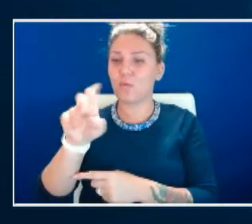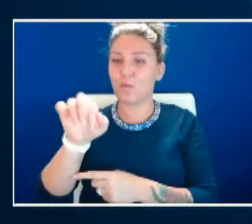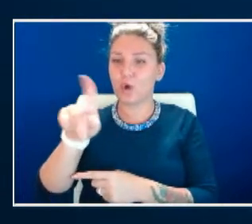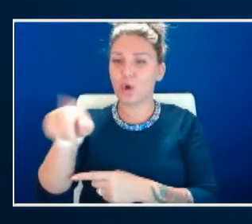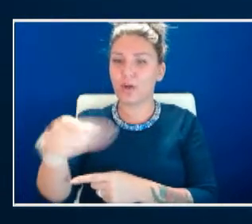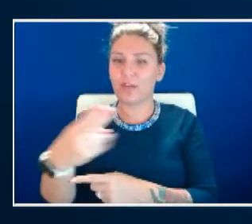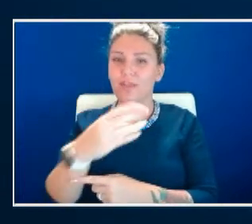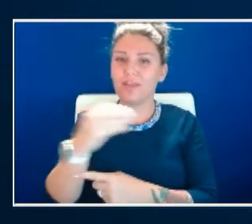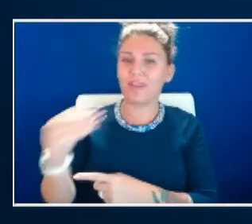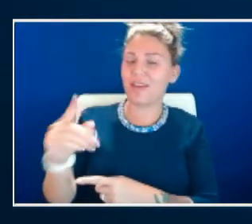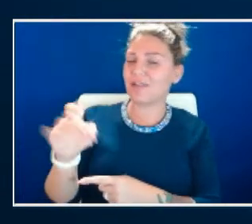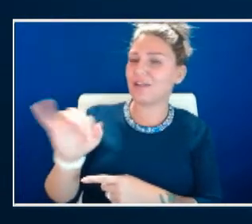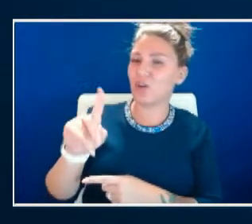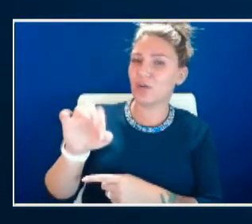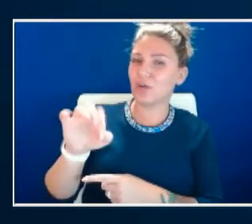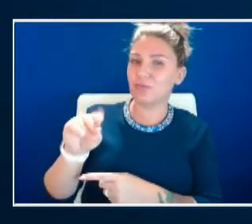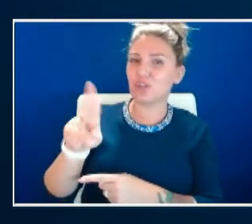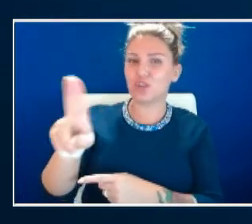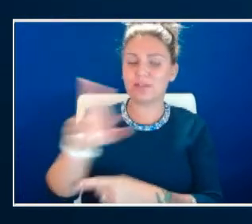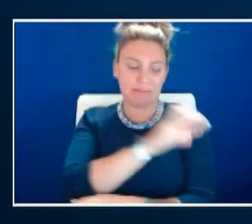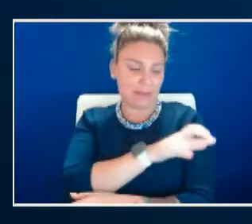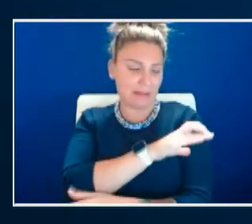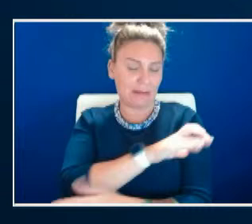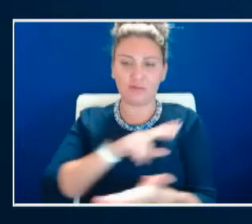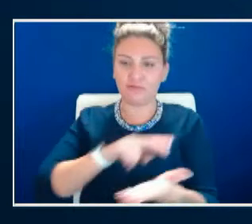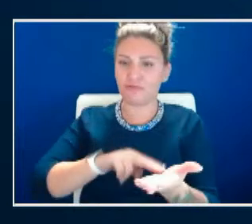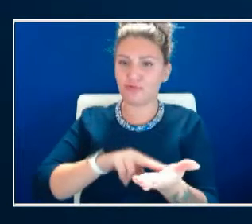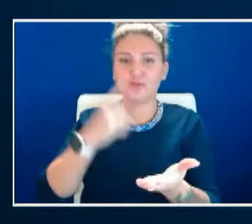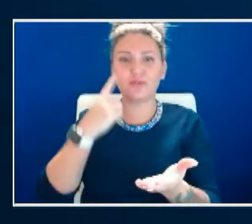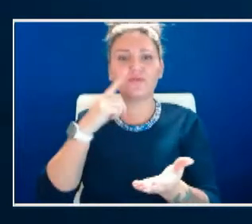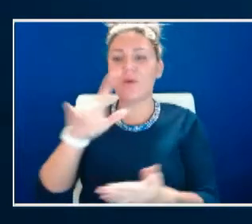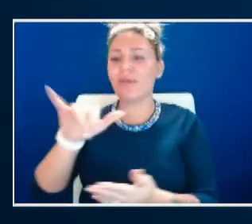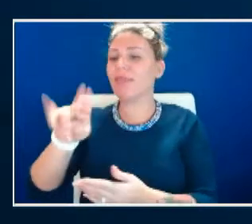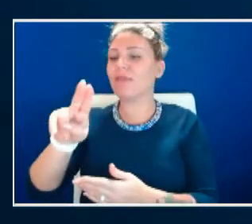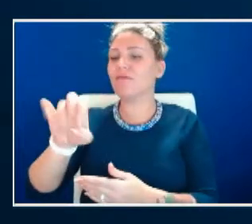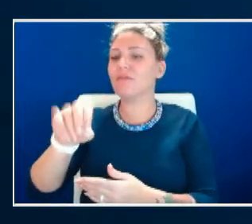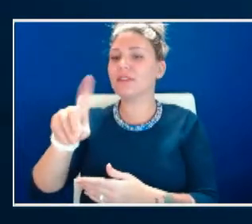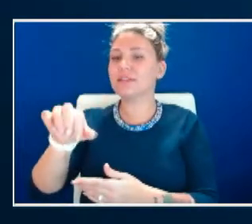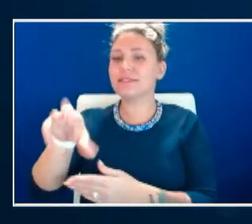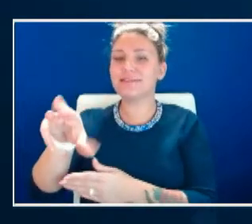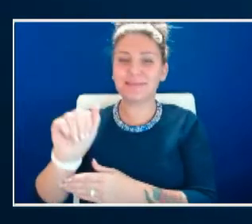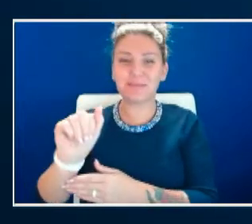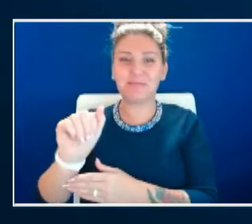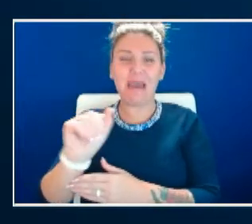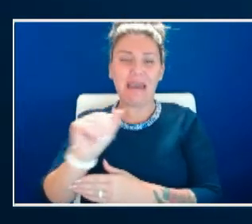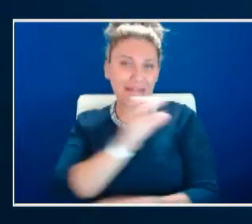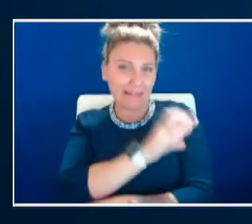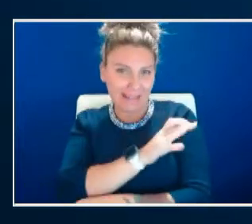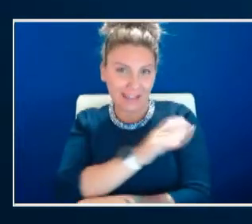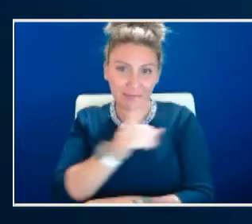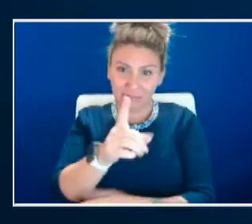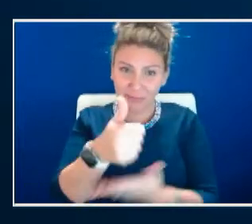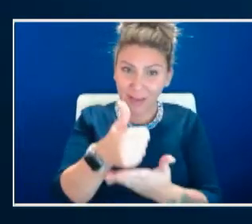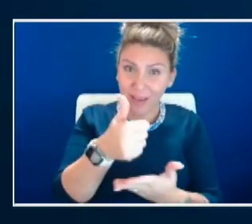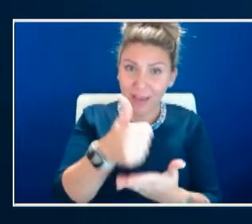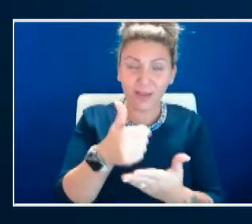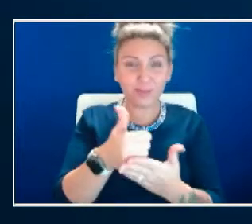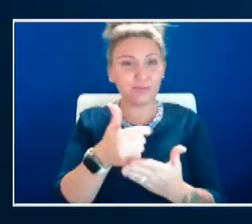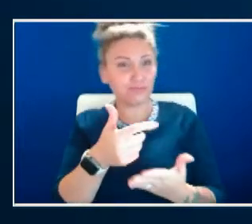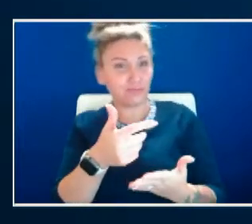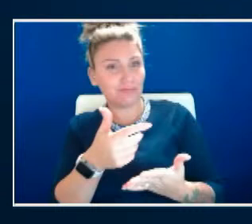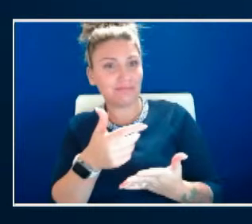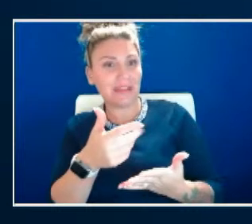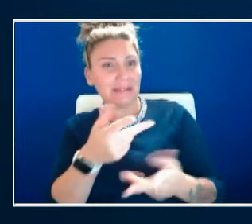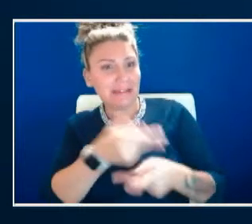Corintager. She's a clinical nurse coordinator for the Lymphedema Prevention Clinic. You helped care and treat Cami, and so we're going to